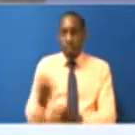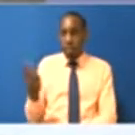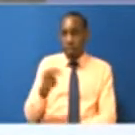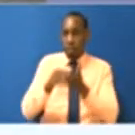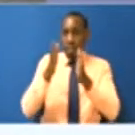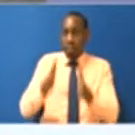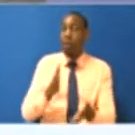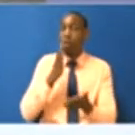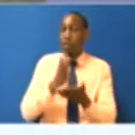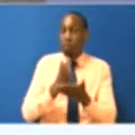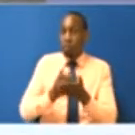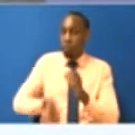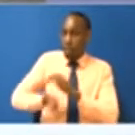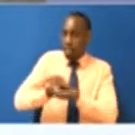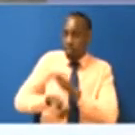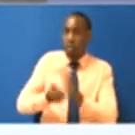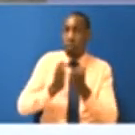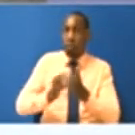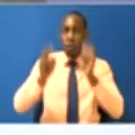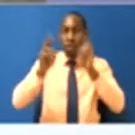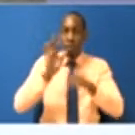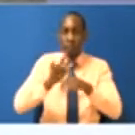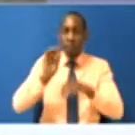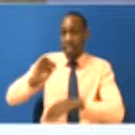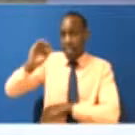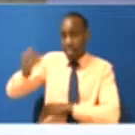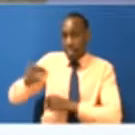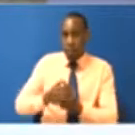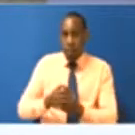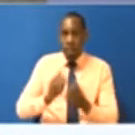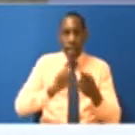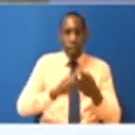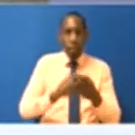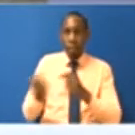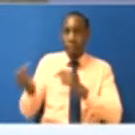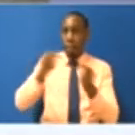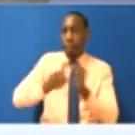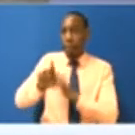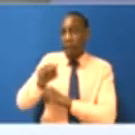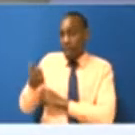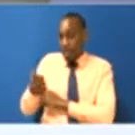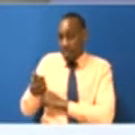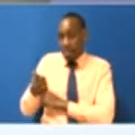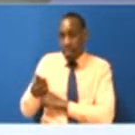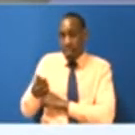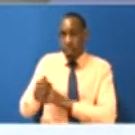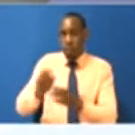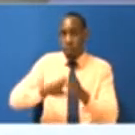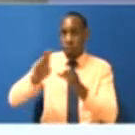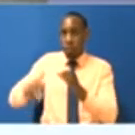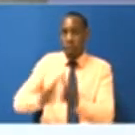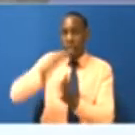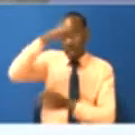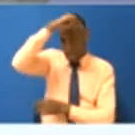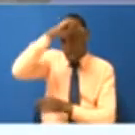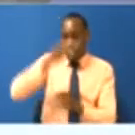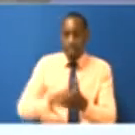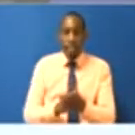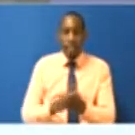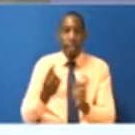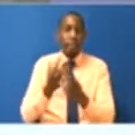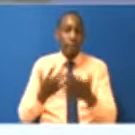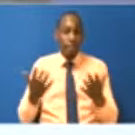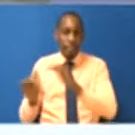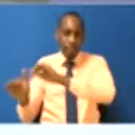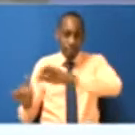candidates really articulate the real issues affecting the city apart from throwing barbs at each other on quitting and degrees and stuff like